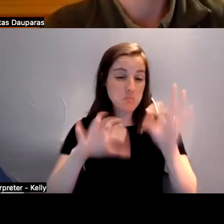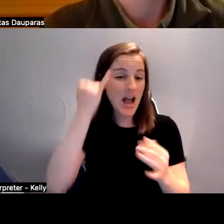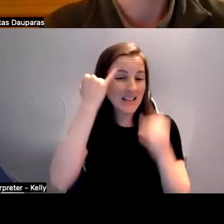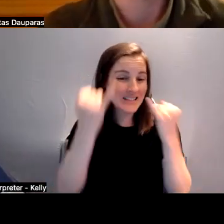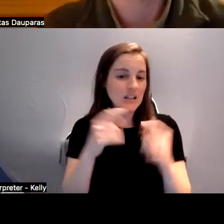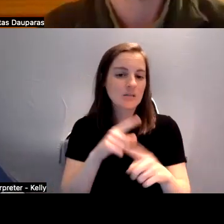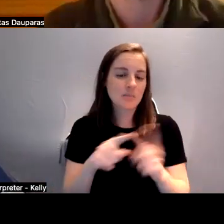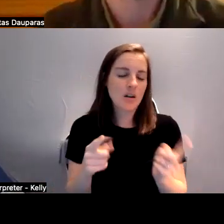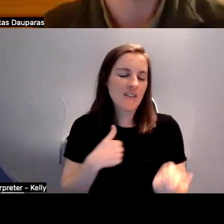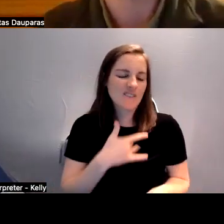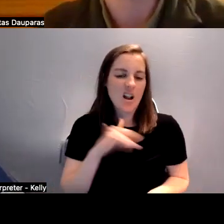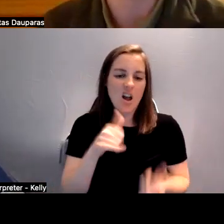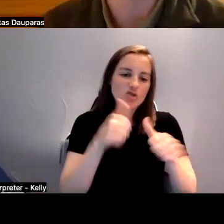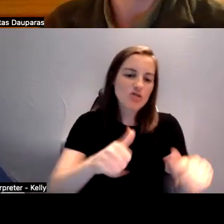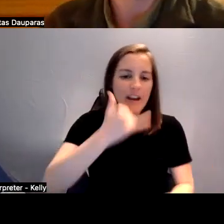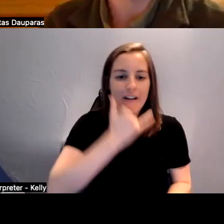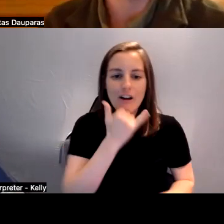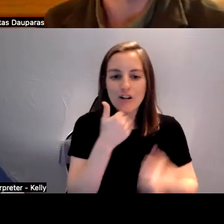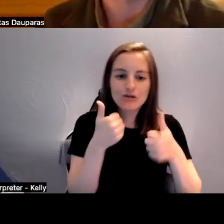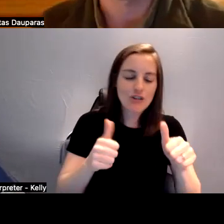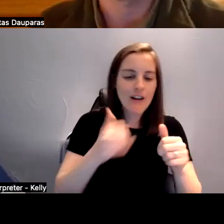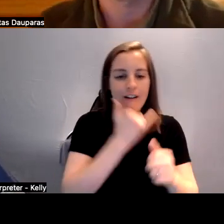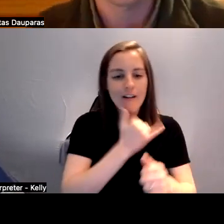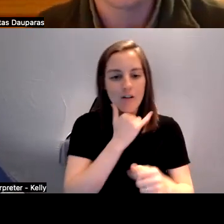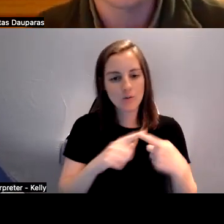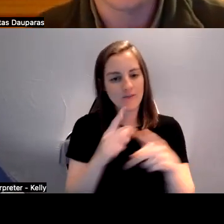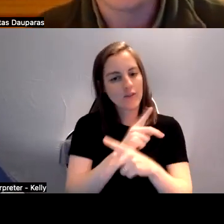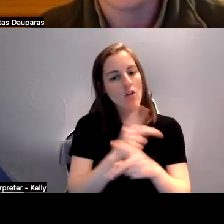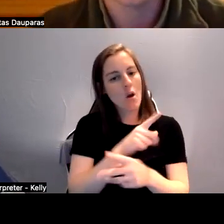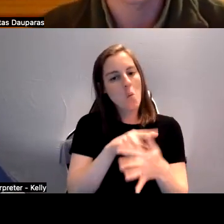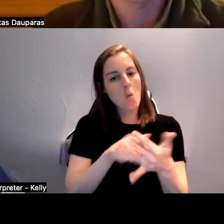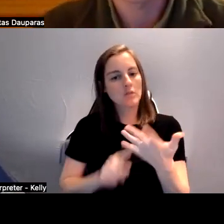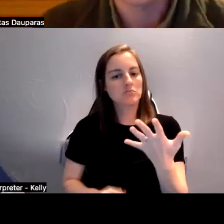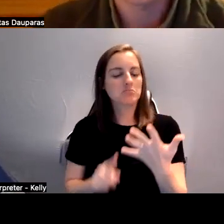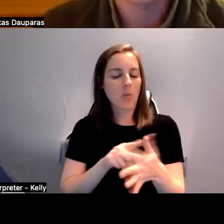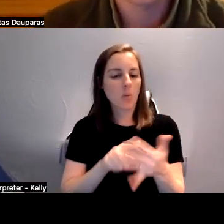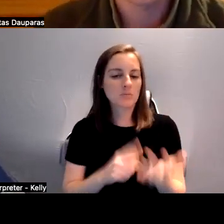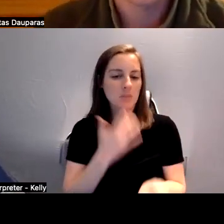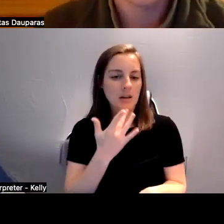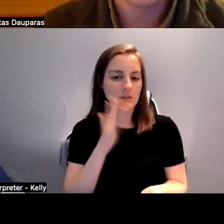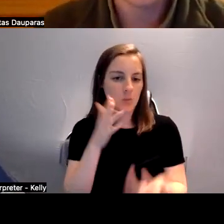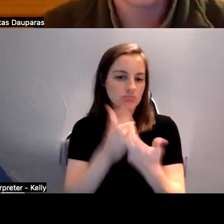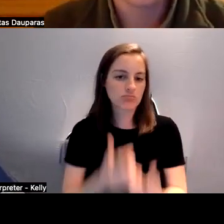and trial and error is needed to figure out what are those biases.